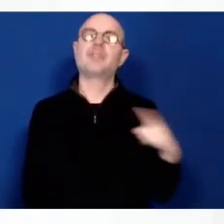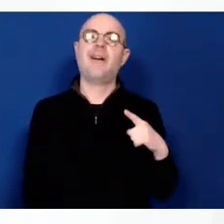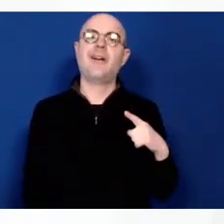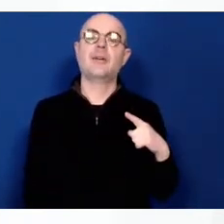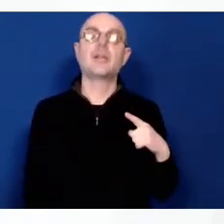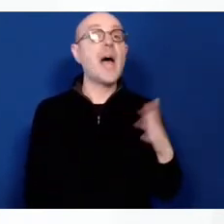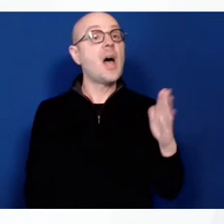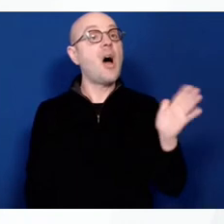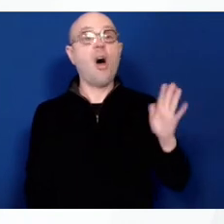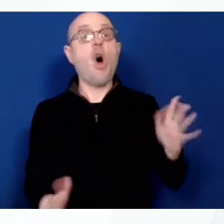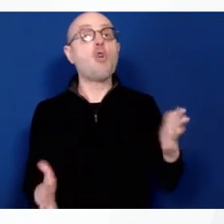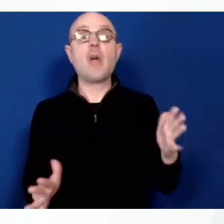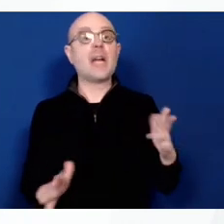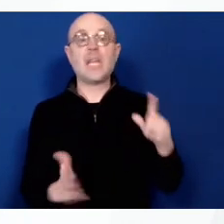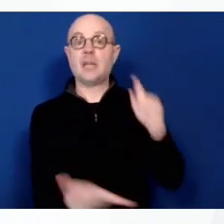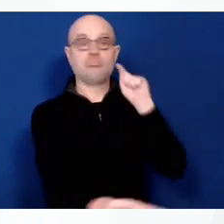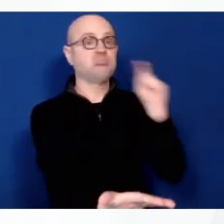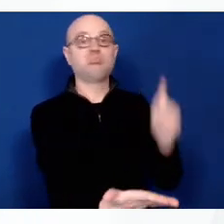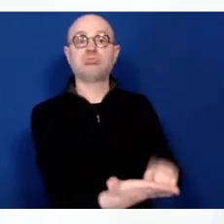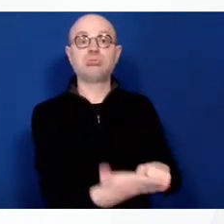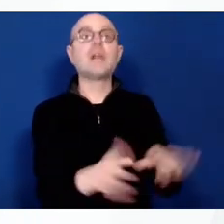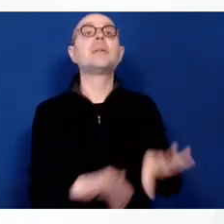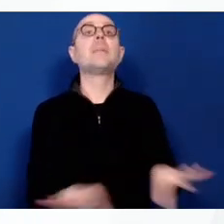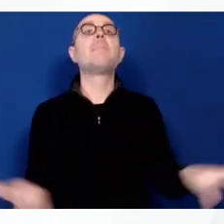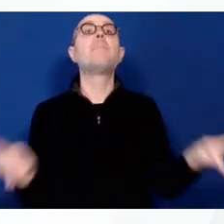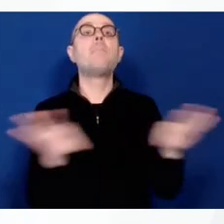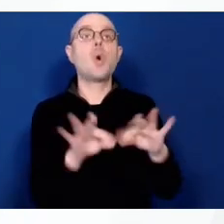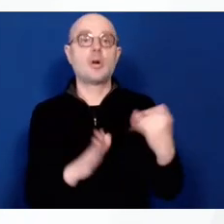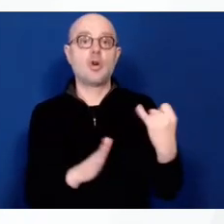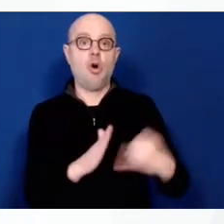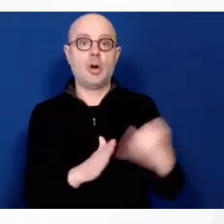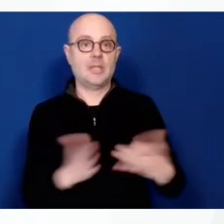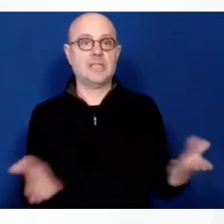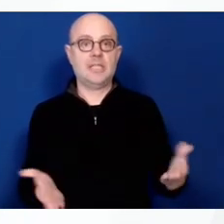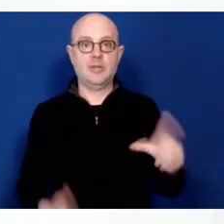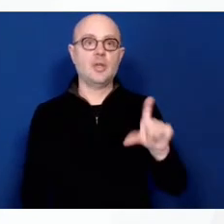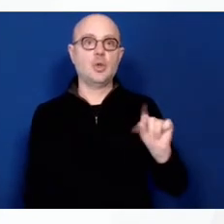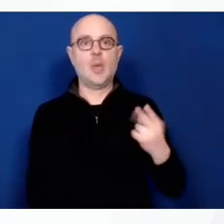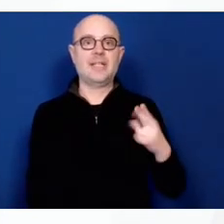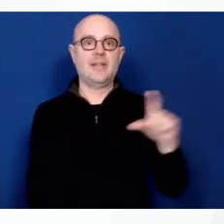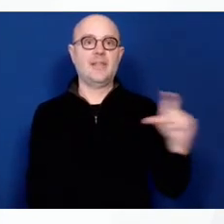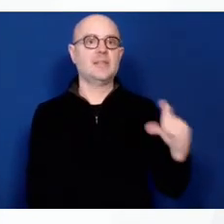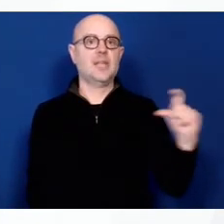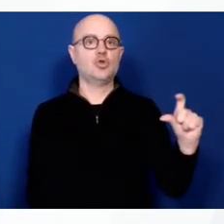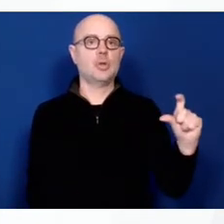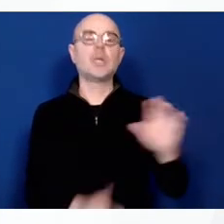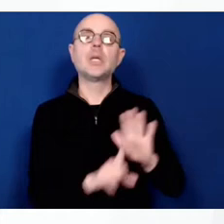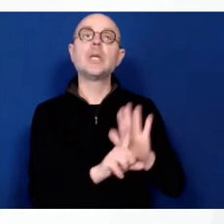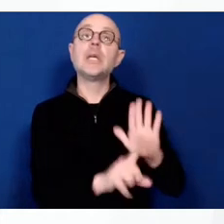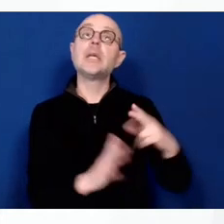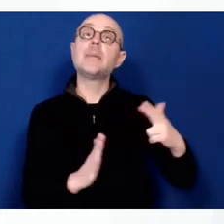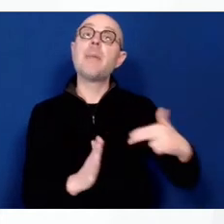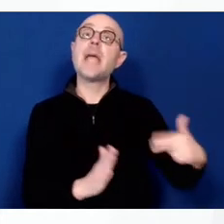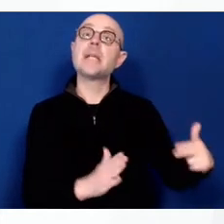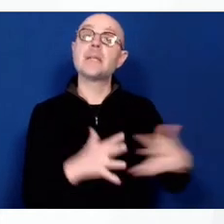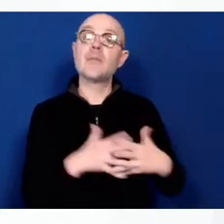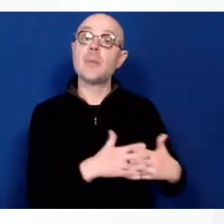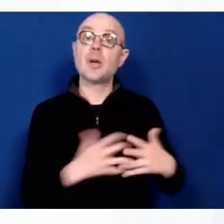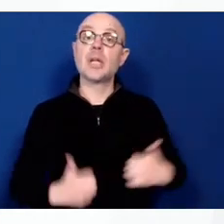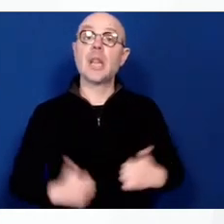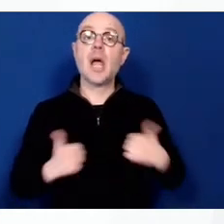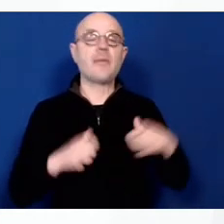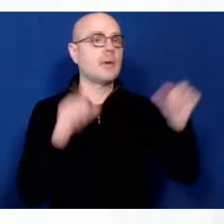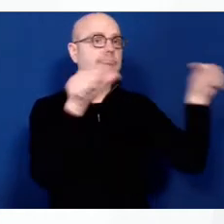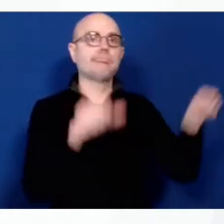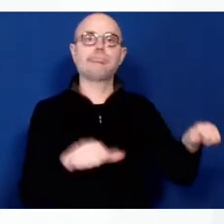regarded as one of the most important artists of the 20th century. His paintings of American life and history hung on the walls of